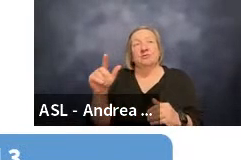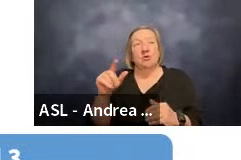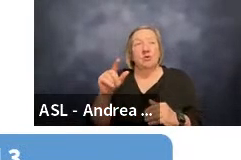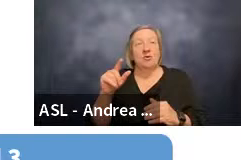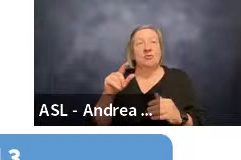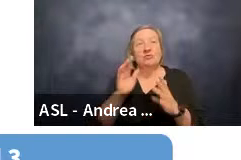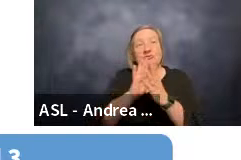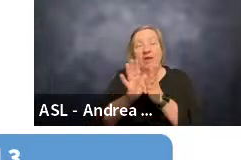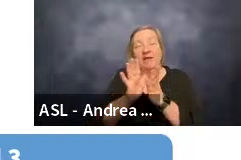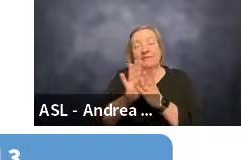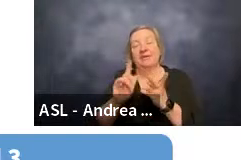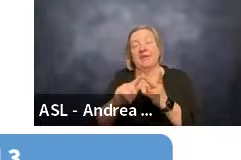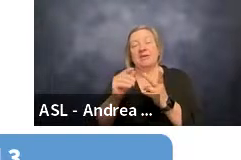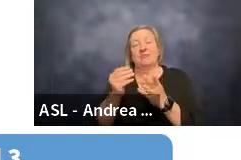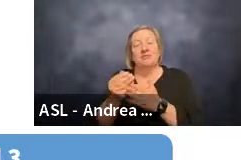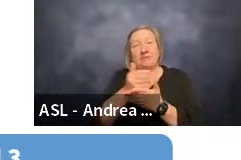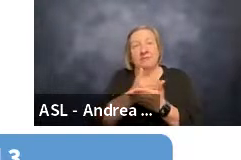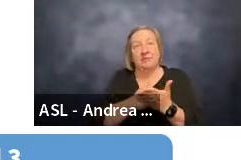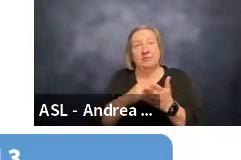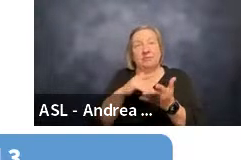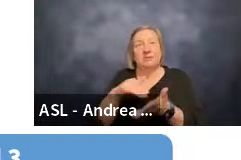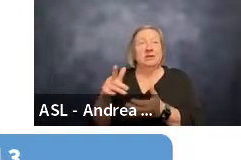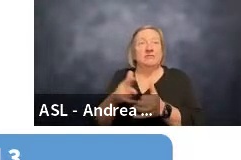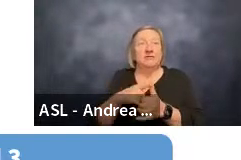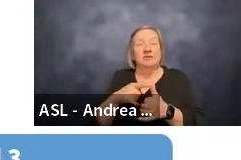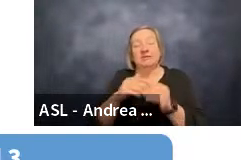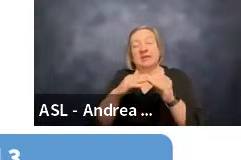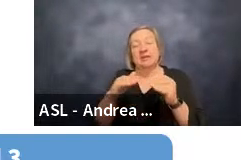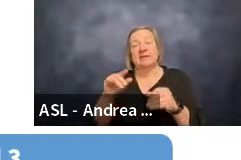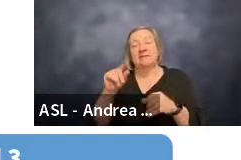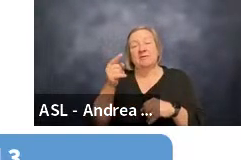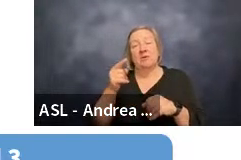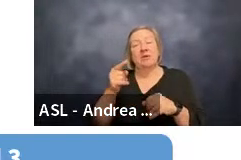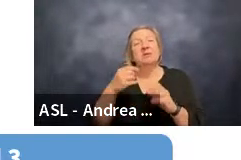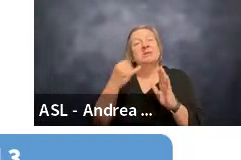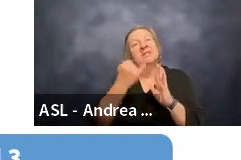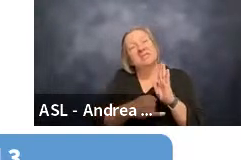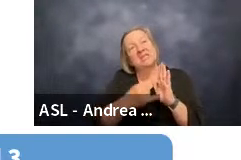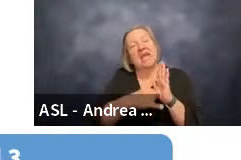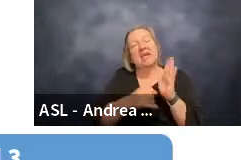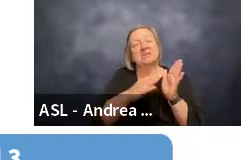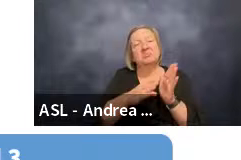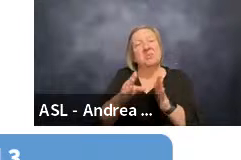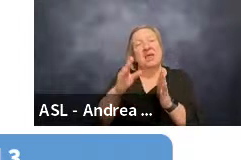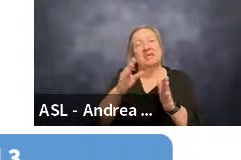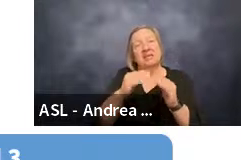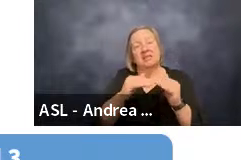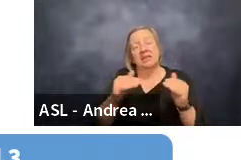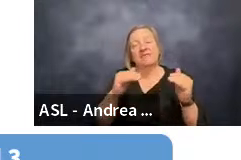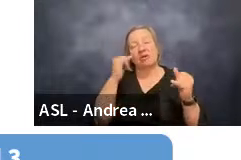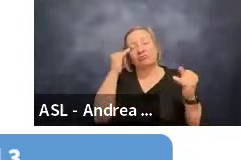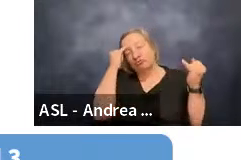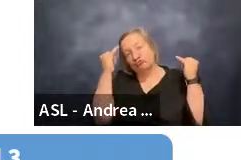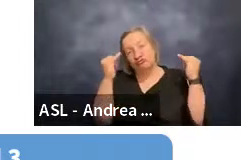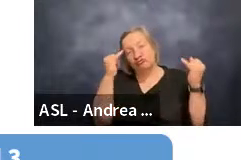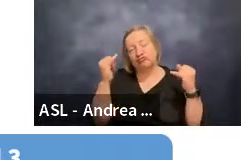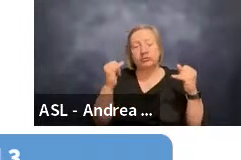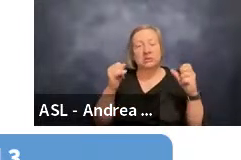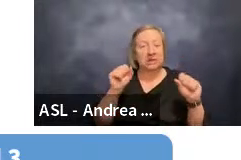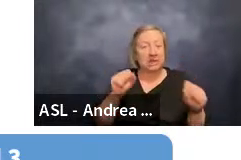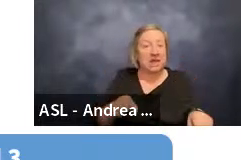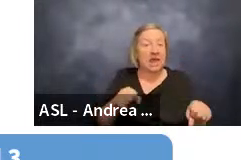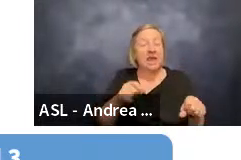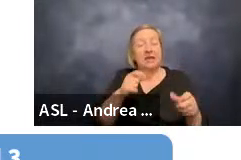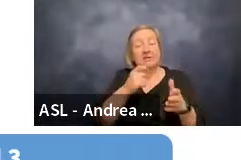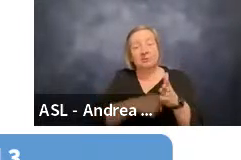studies. The first is a level 1, which is sort of a sketch or planning level. It really is designed to examine the feasibility of tolling